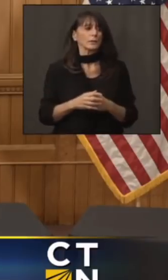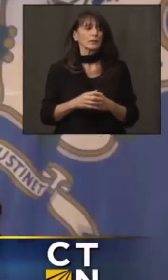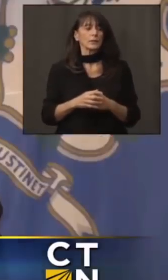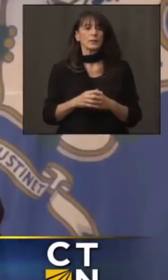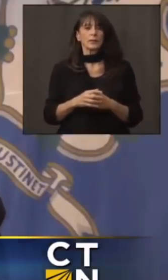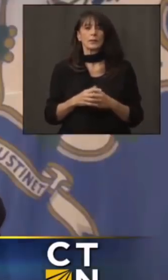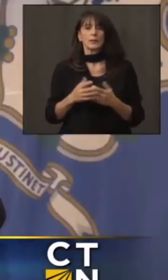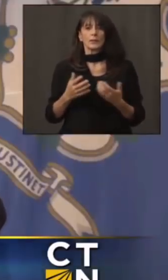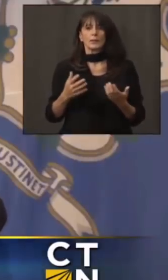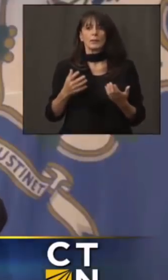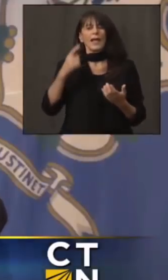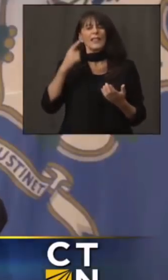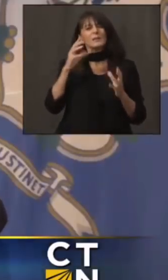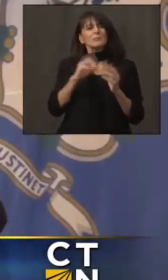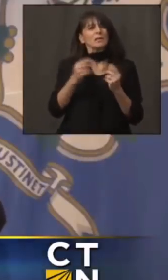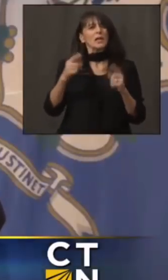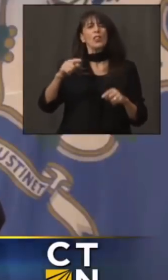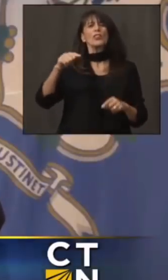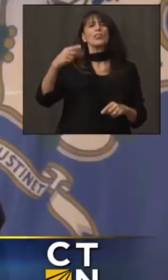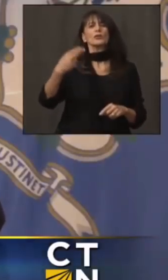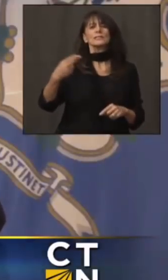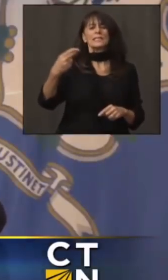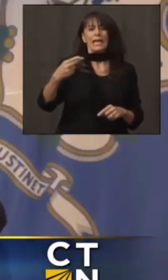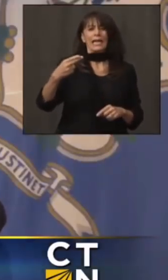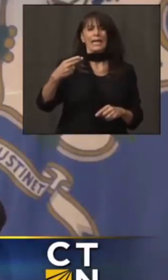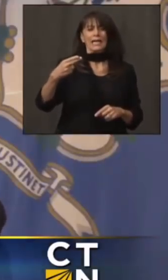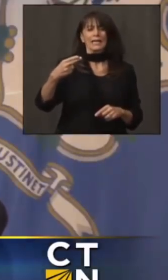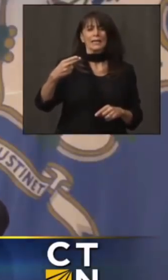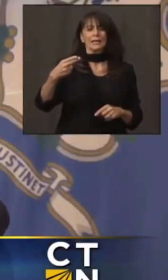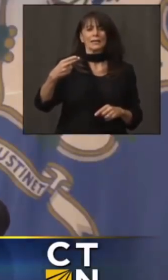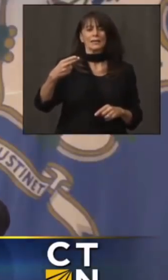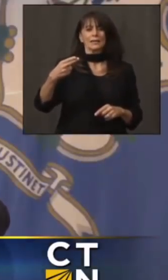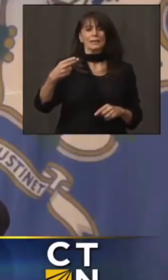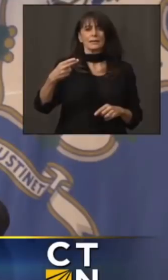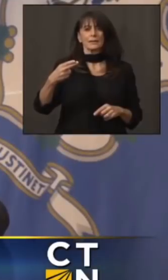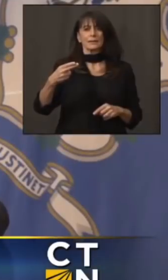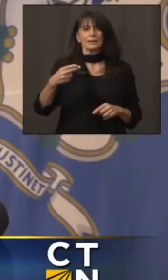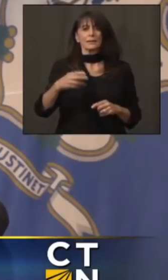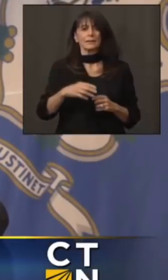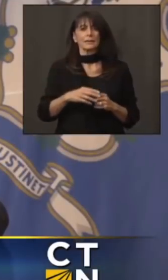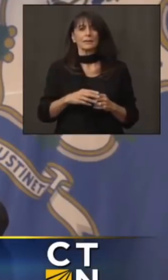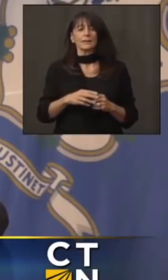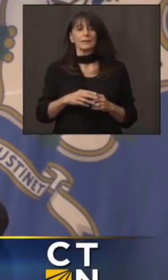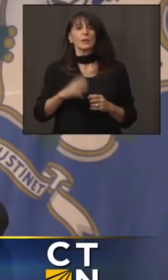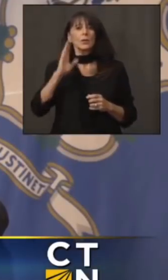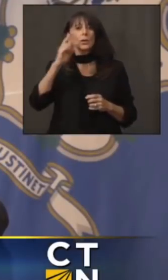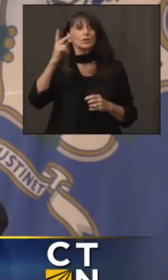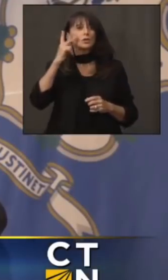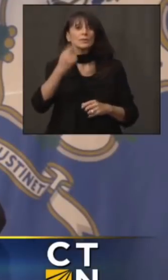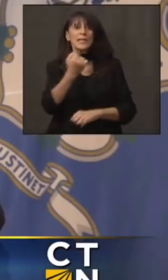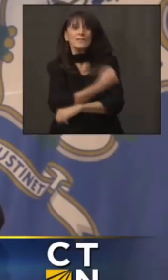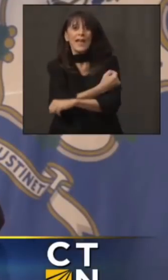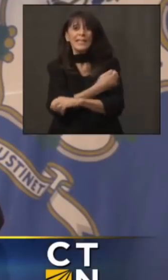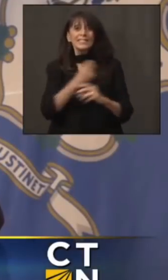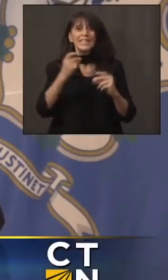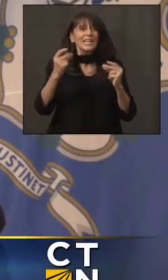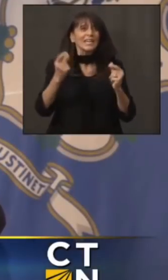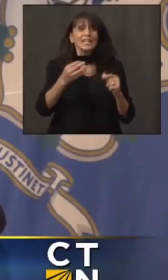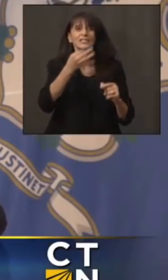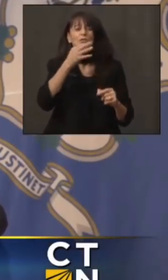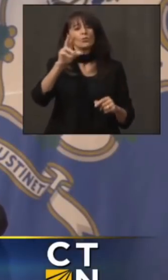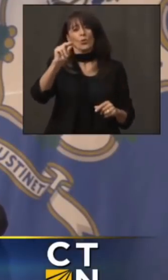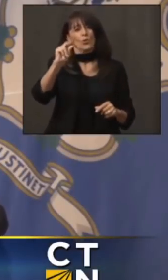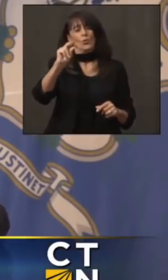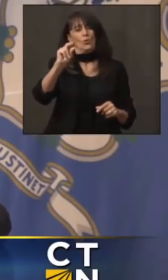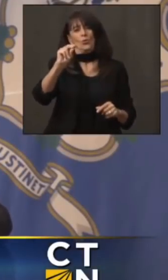I think the day's Thursday. More importantly, you're not going to see a vaccine for the near term. What we wanted to do is by